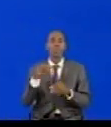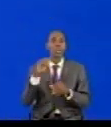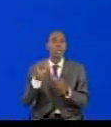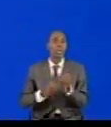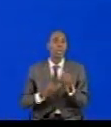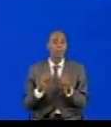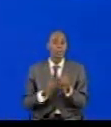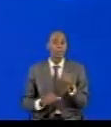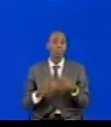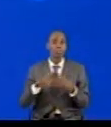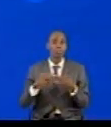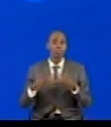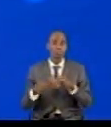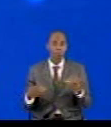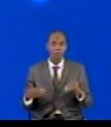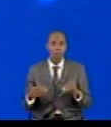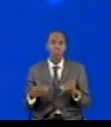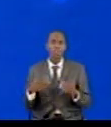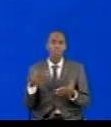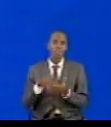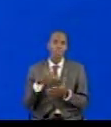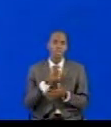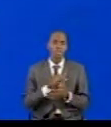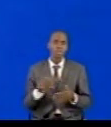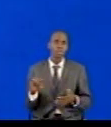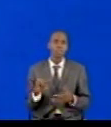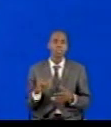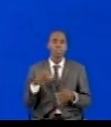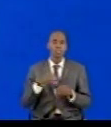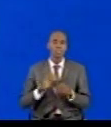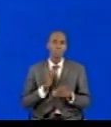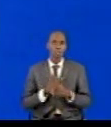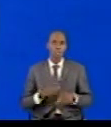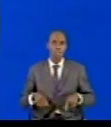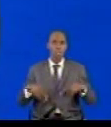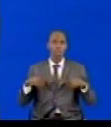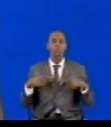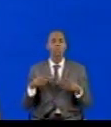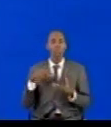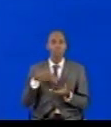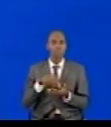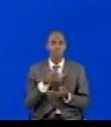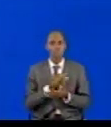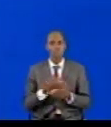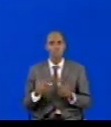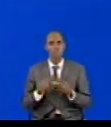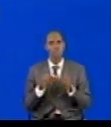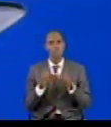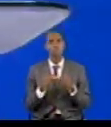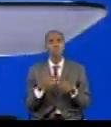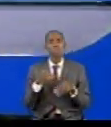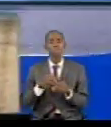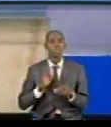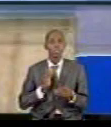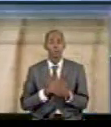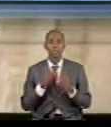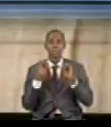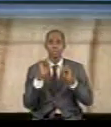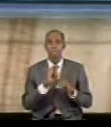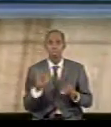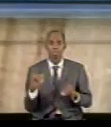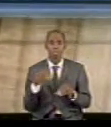message, contending. In our lifestyle, contending. In our teaching, in